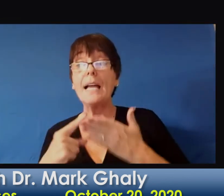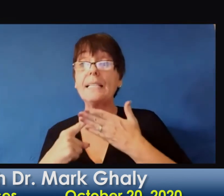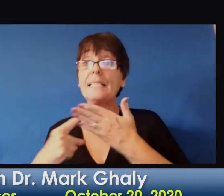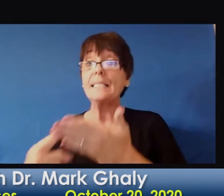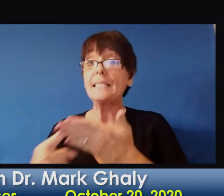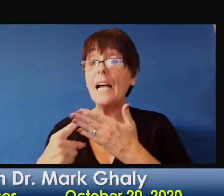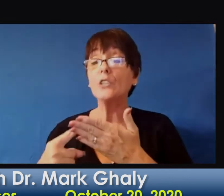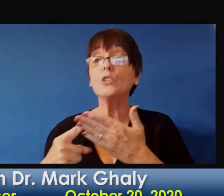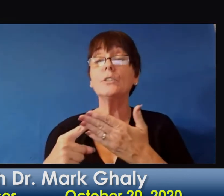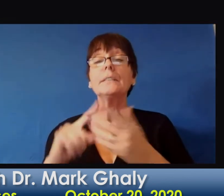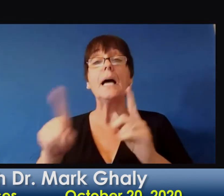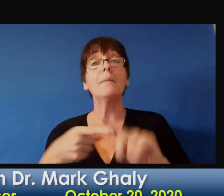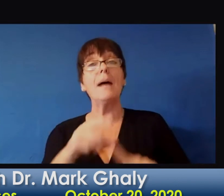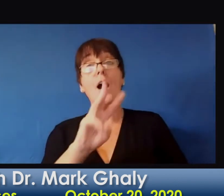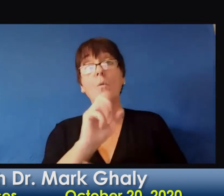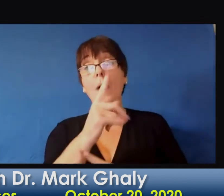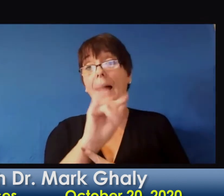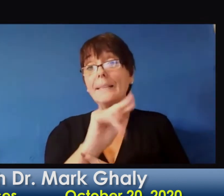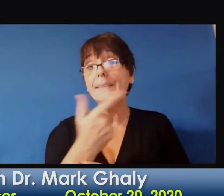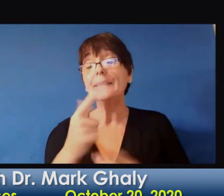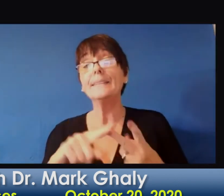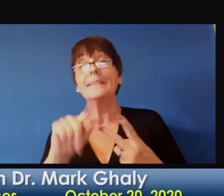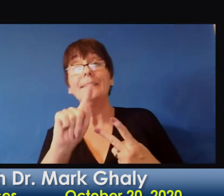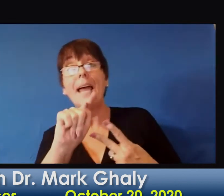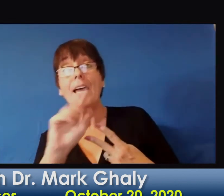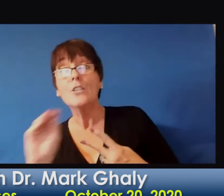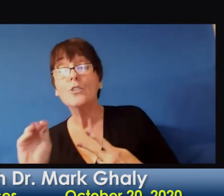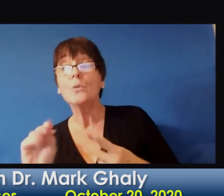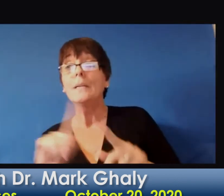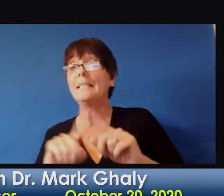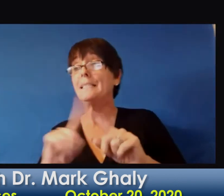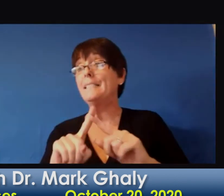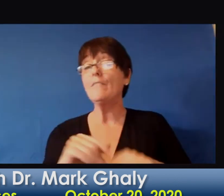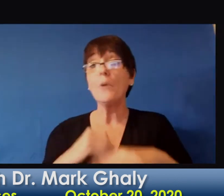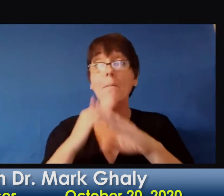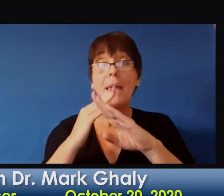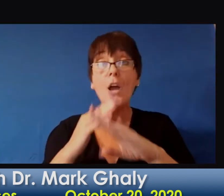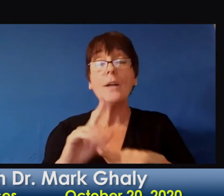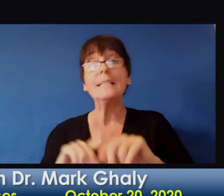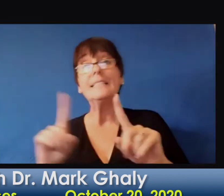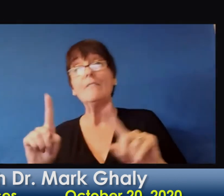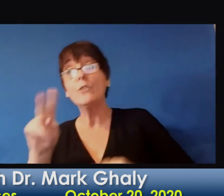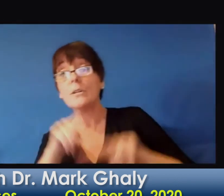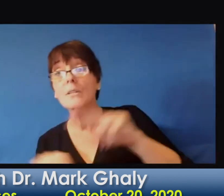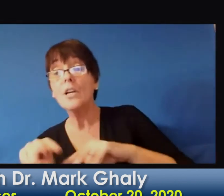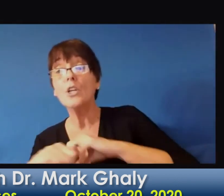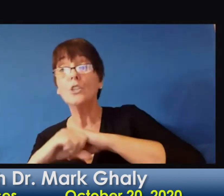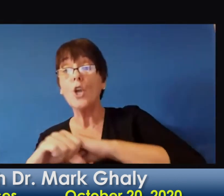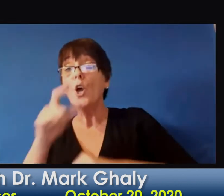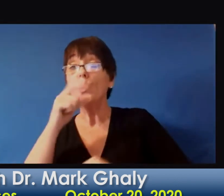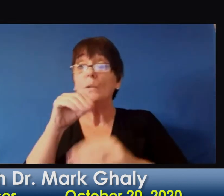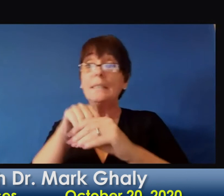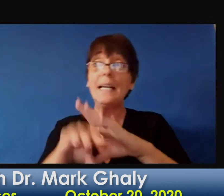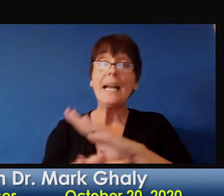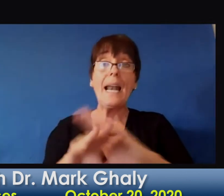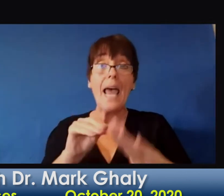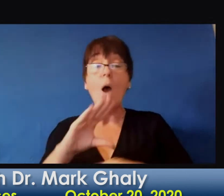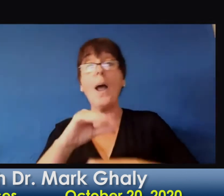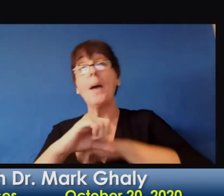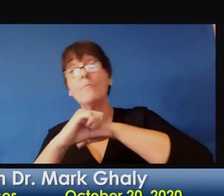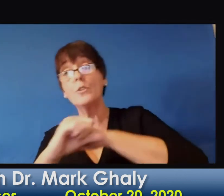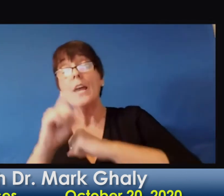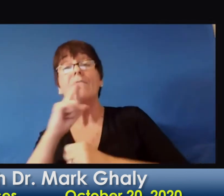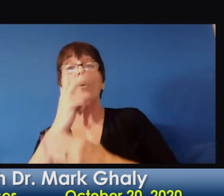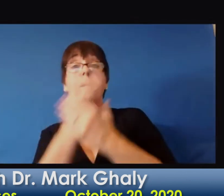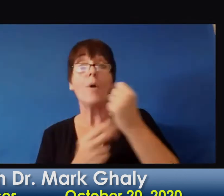about even additional modifications, additional barriers, additional security that we know who's in and out, and protections for both